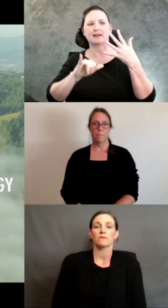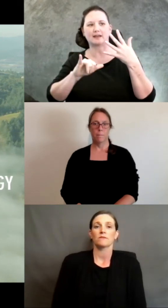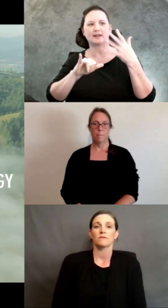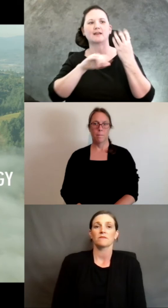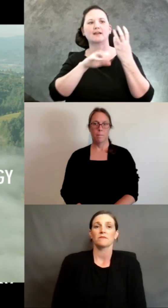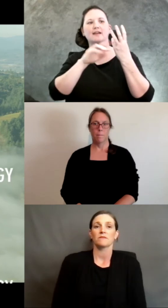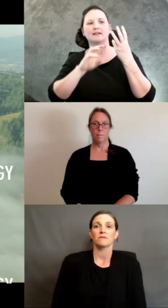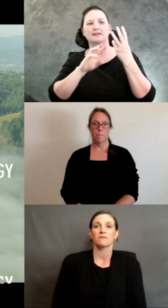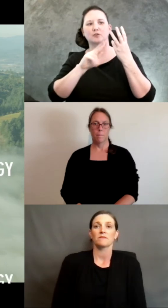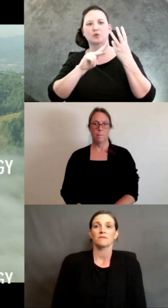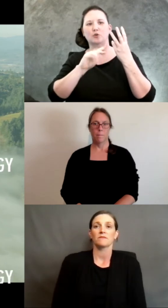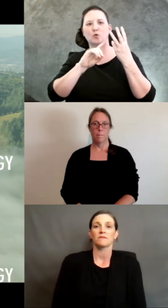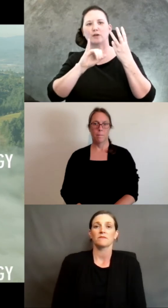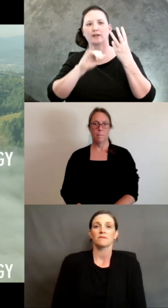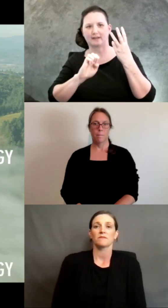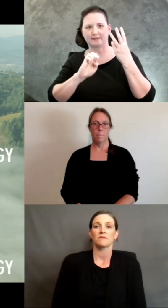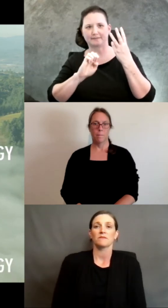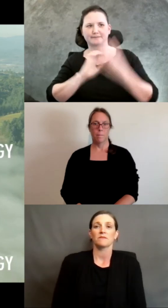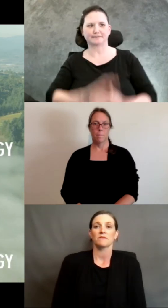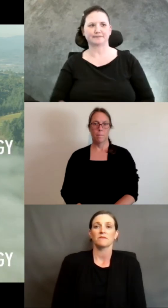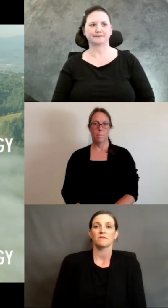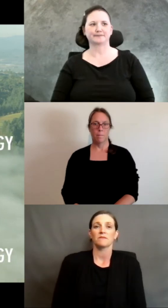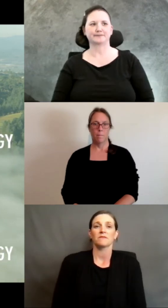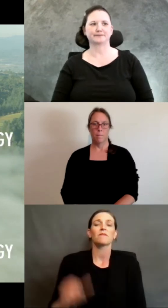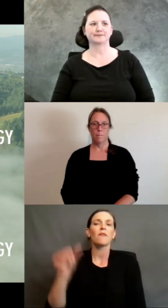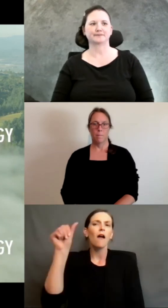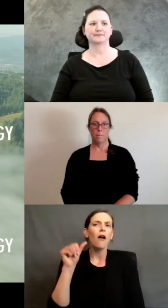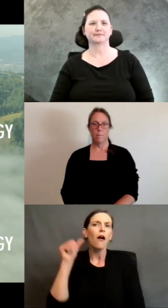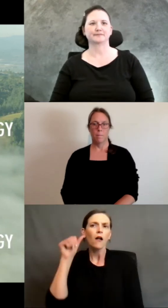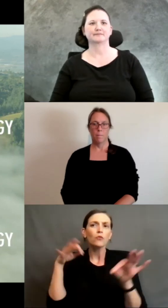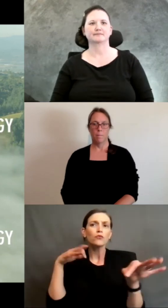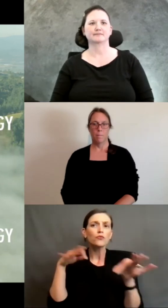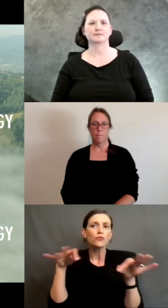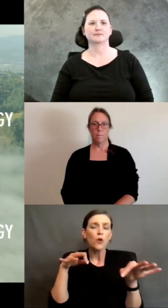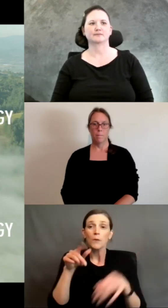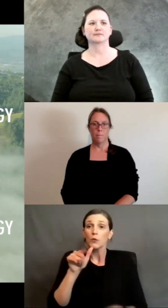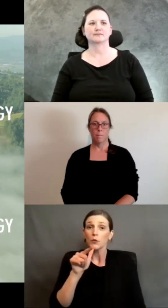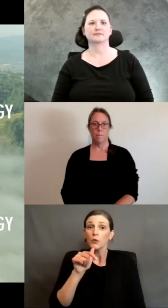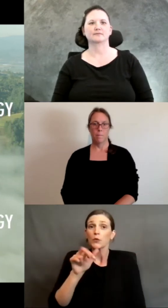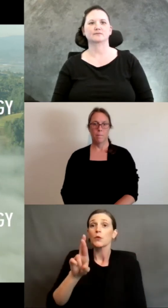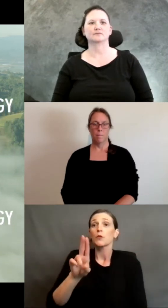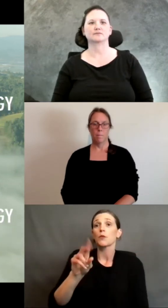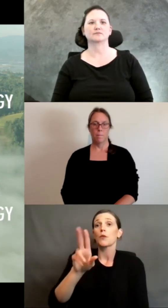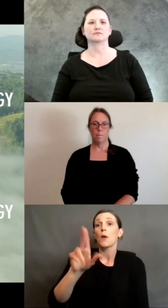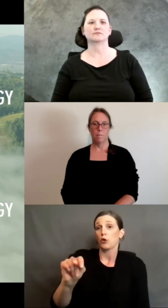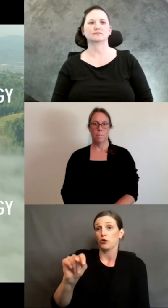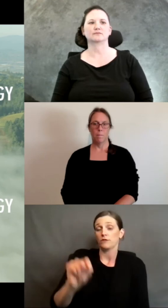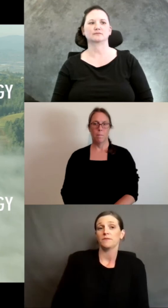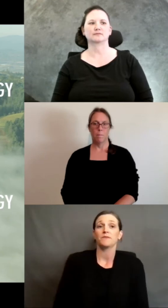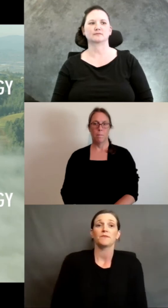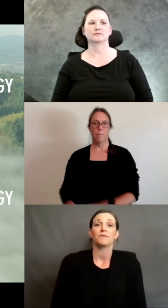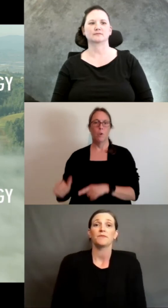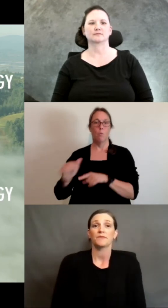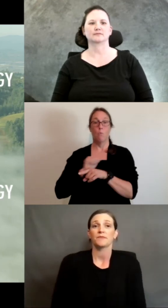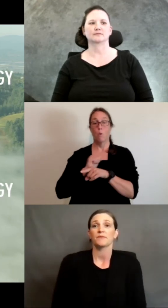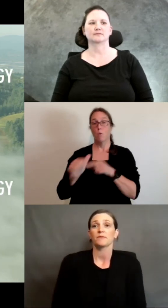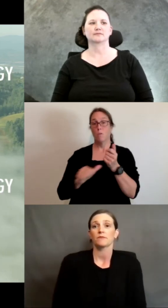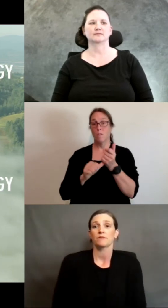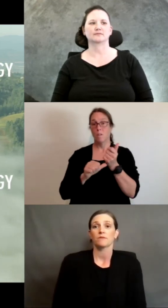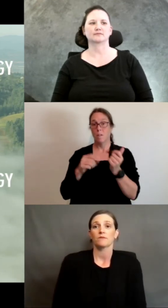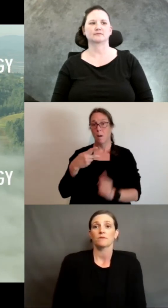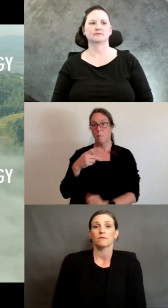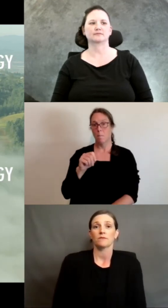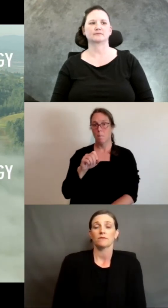Bushlin, and Cody Nagy Montgomery. Audio described by Robert Pearson. Rehearsal assistants, Patty